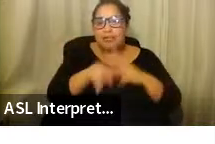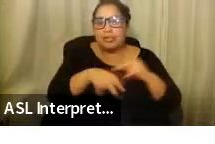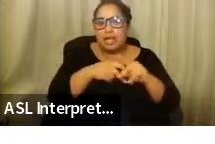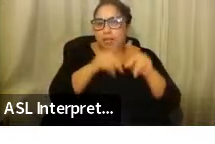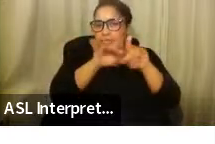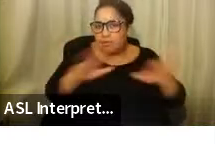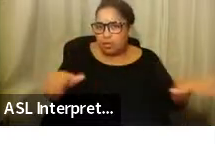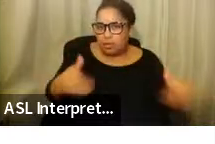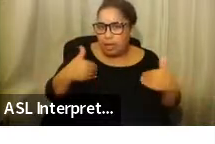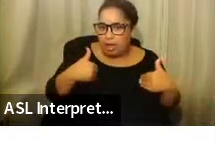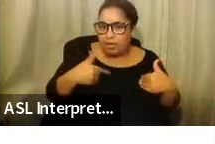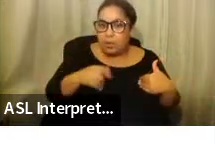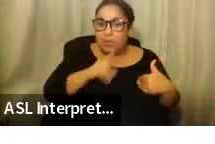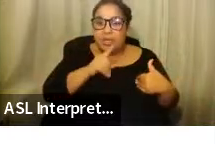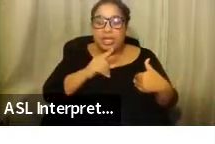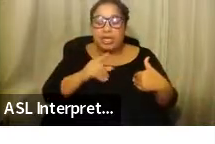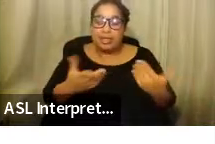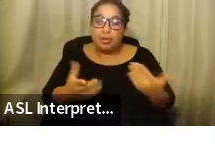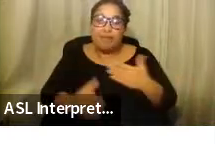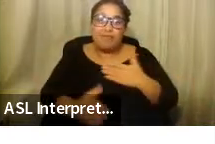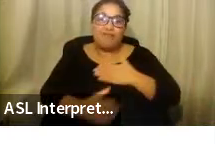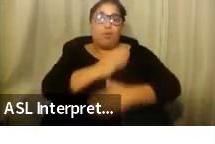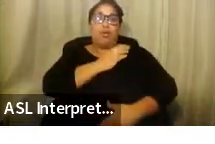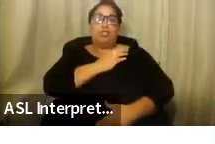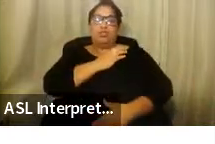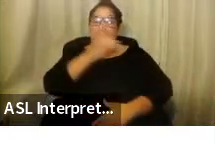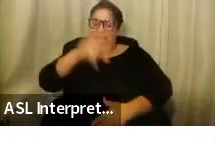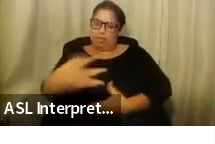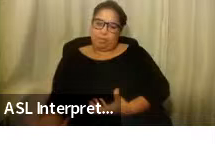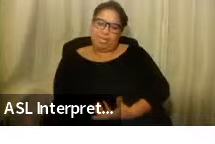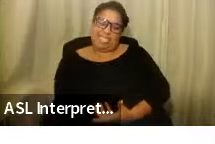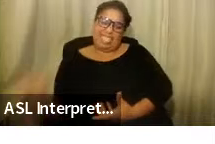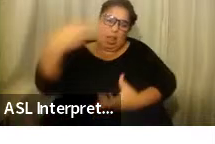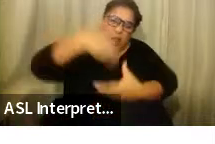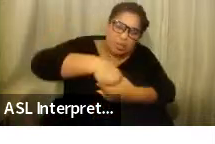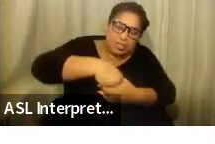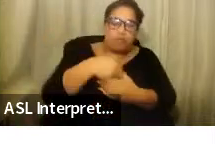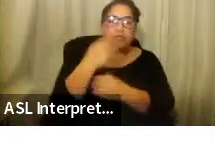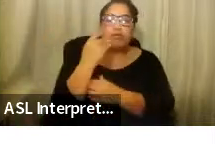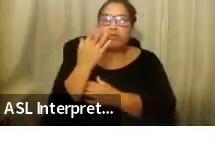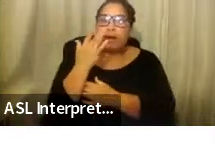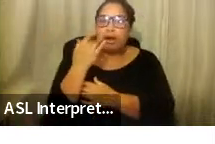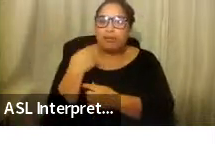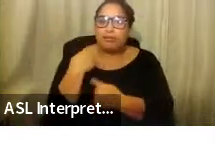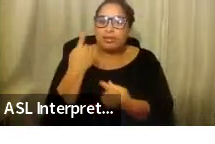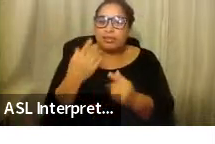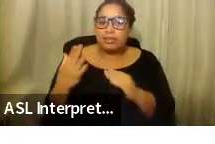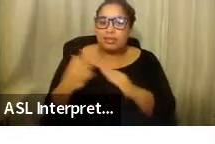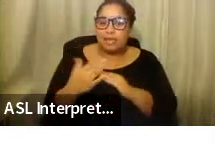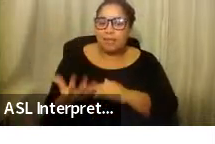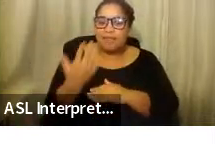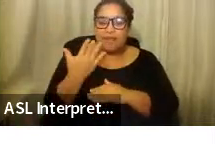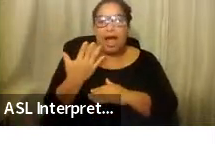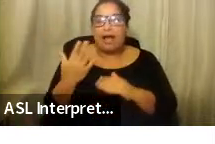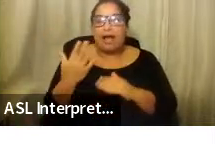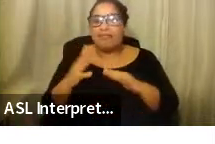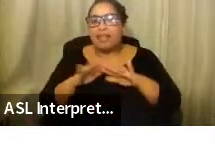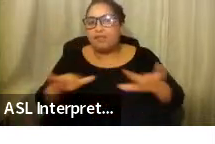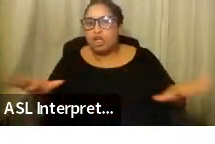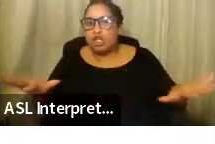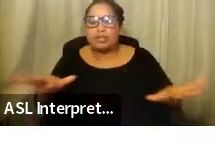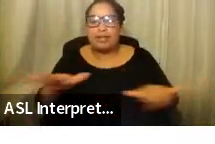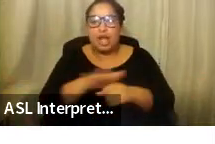have. So we are forced to be inclusive since we have always been one of the top 5 diverse areas